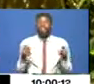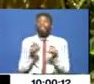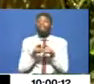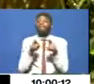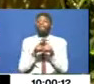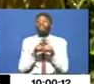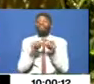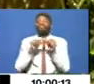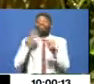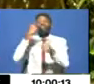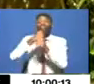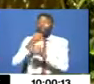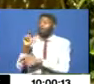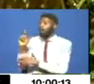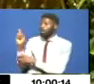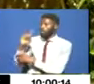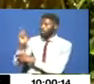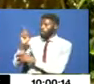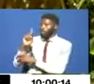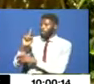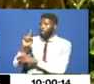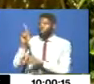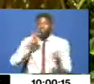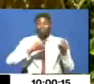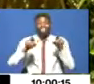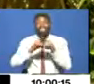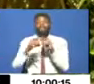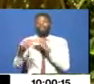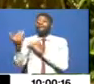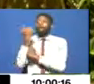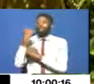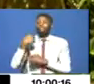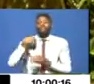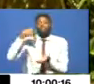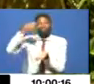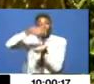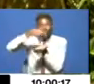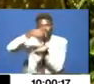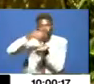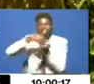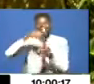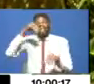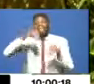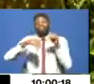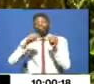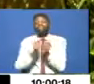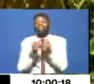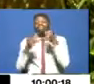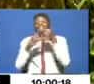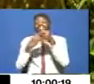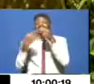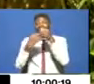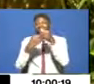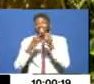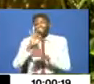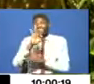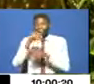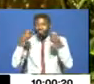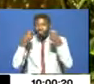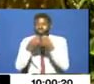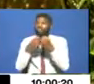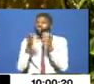working in Nairobi, people had wanted me to stand for elections in 1983 against, at that time